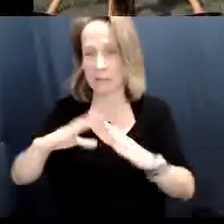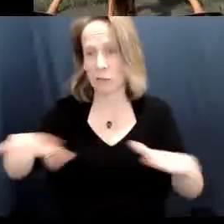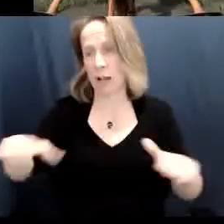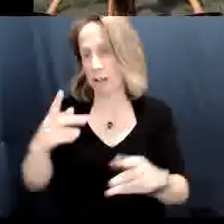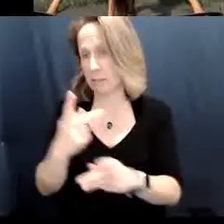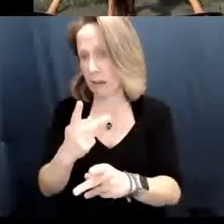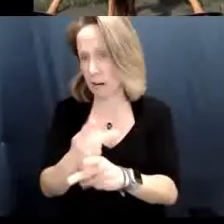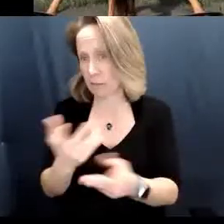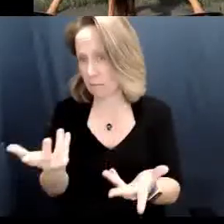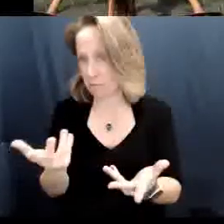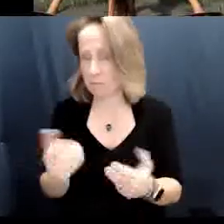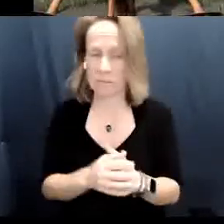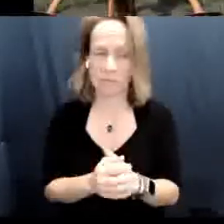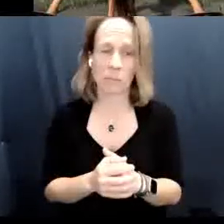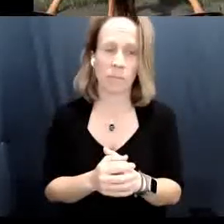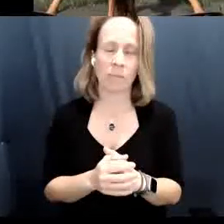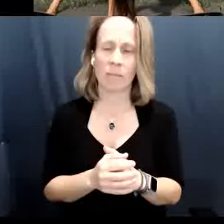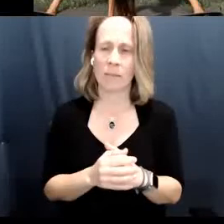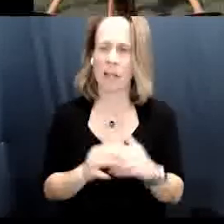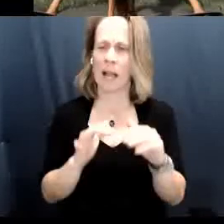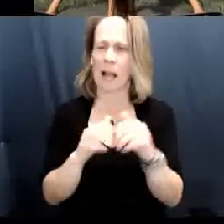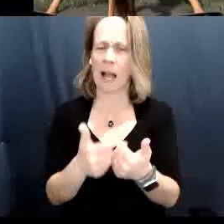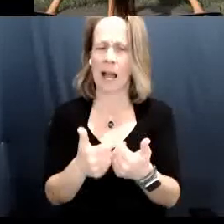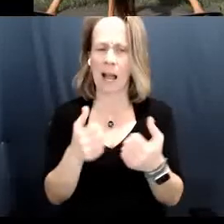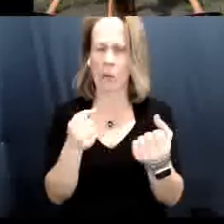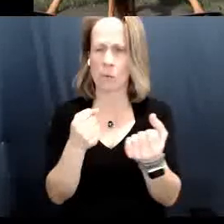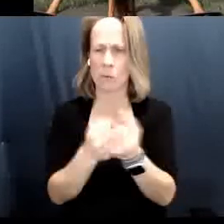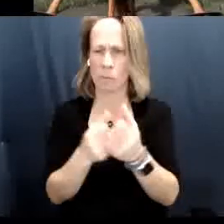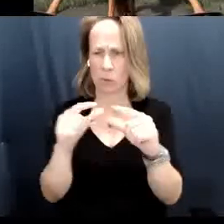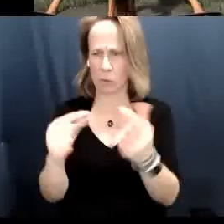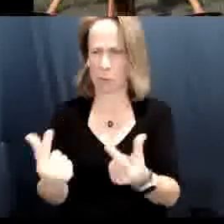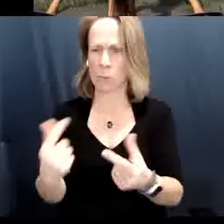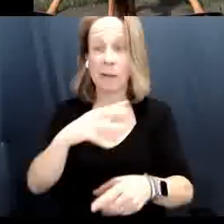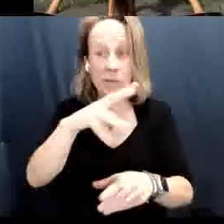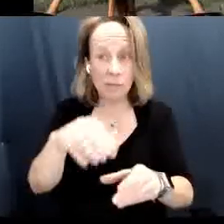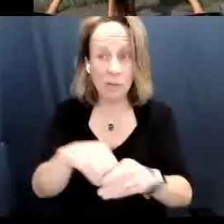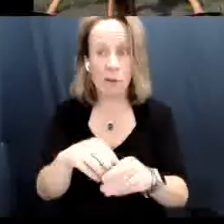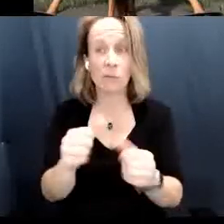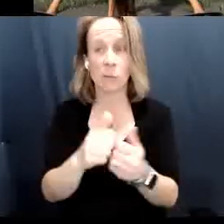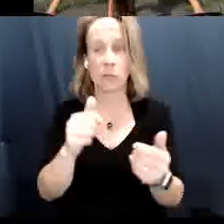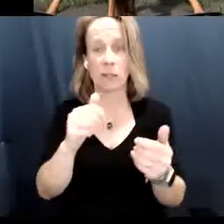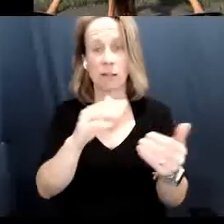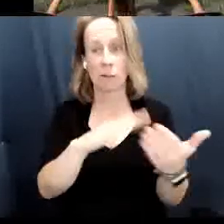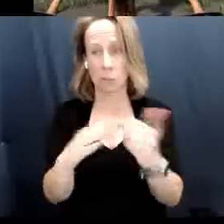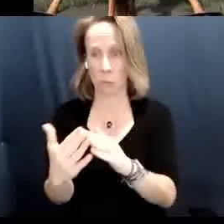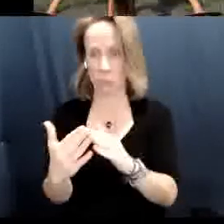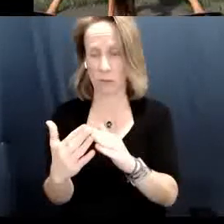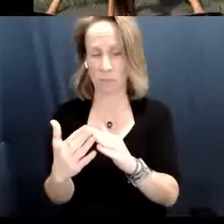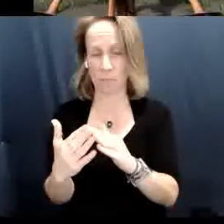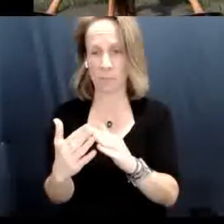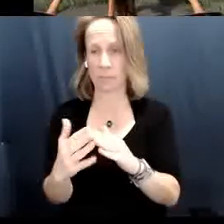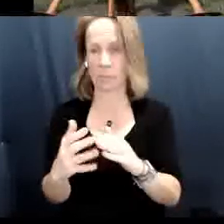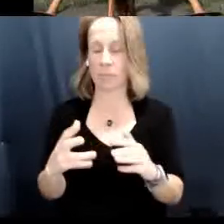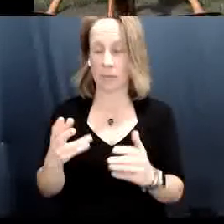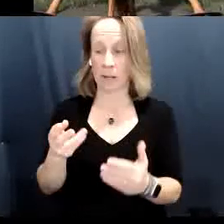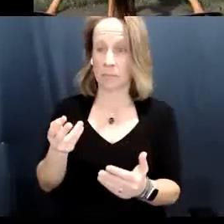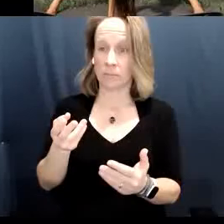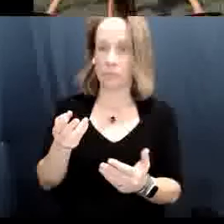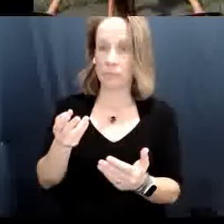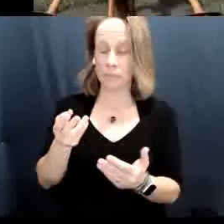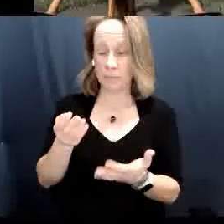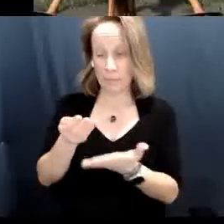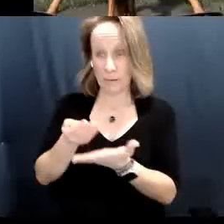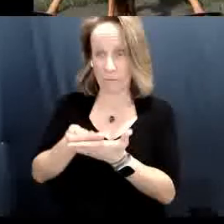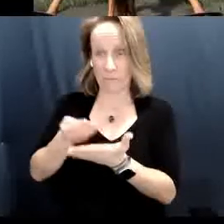How is this support group engaging the community? How can we combine the funding opportunity with outreach, right?